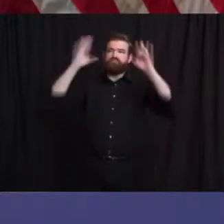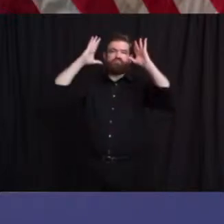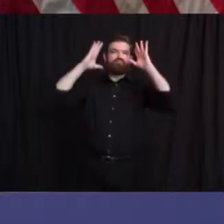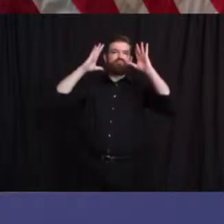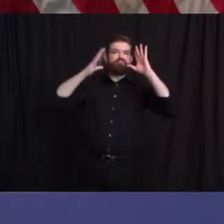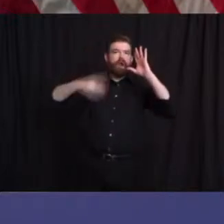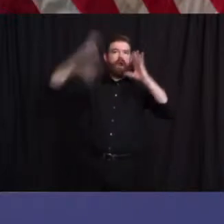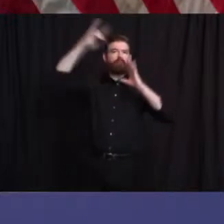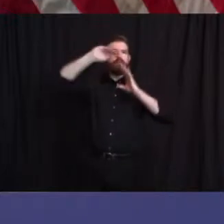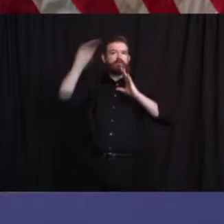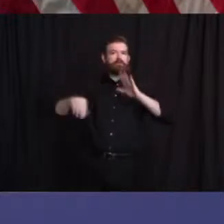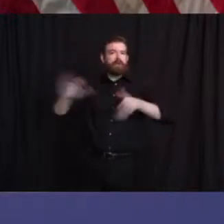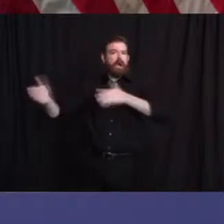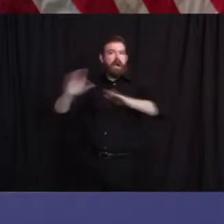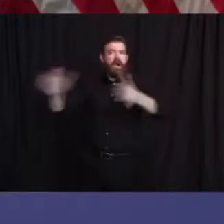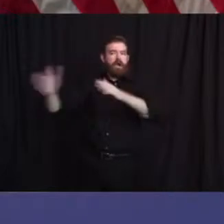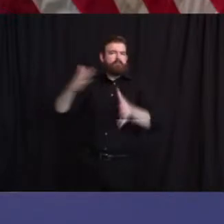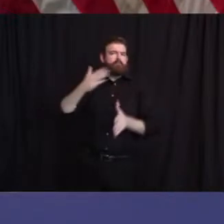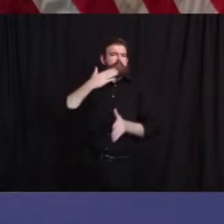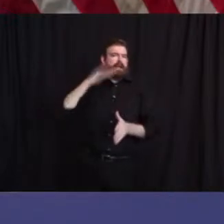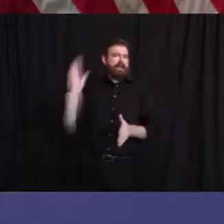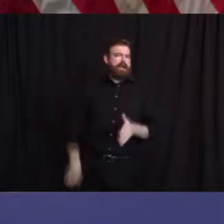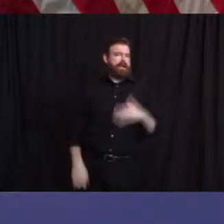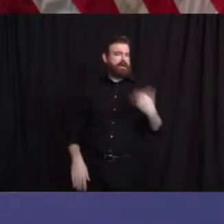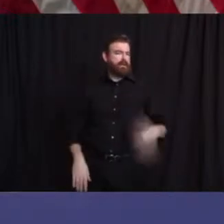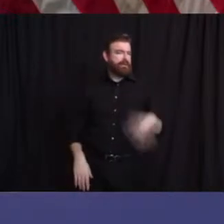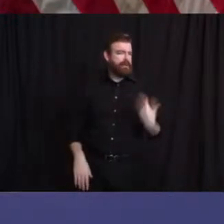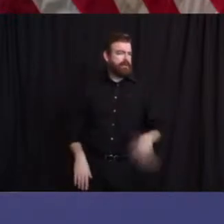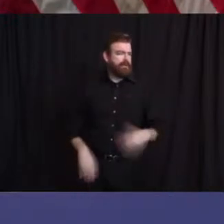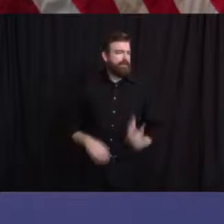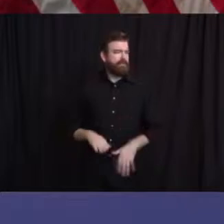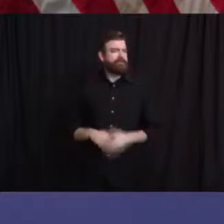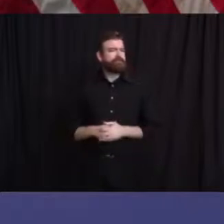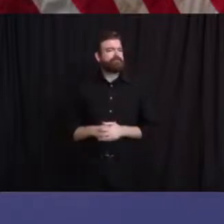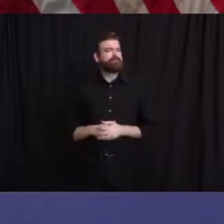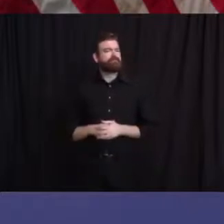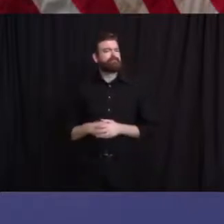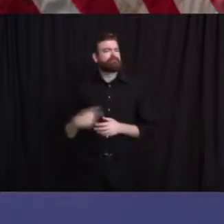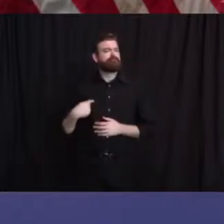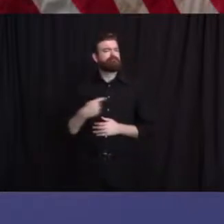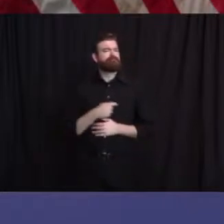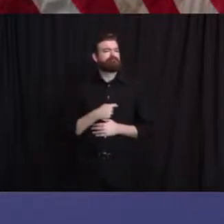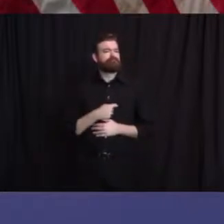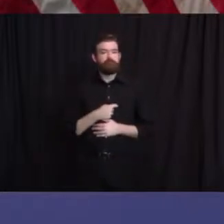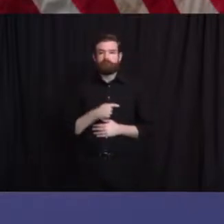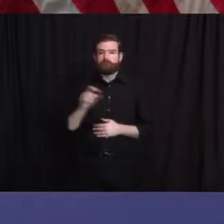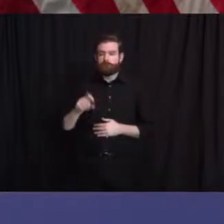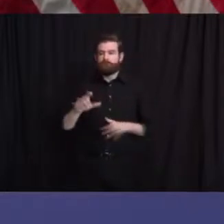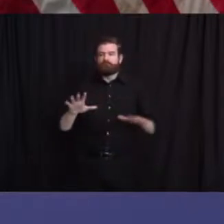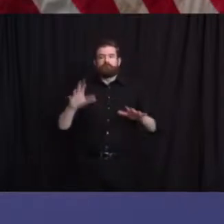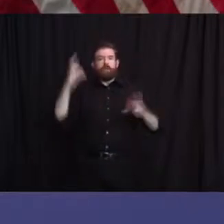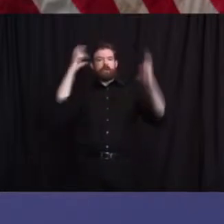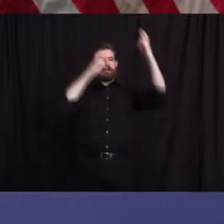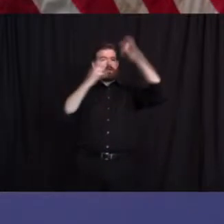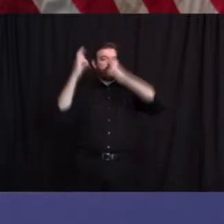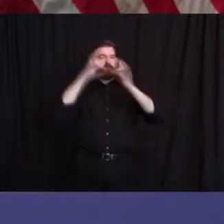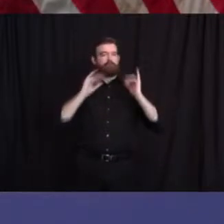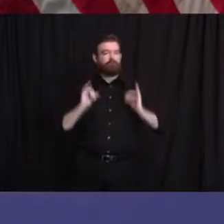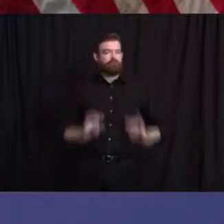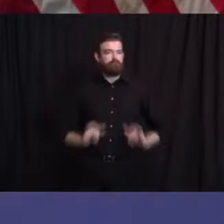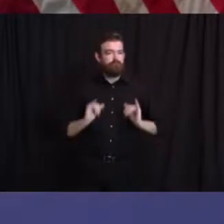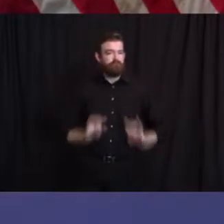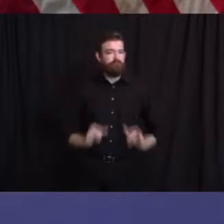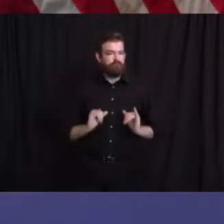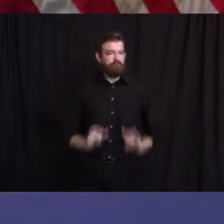our state as a whole. And as we have to acknowledge that we can see this through a number of different lenses, but